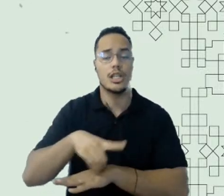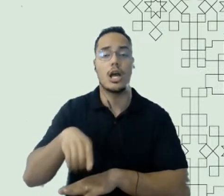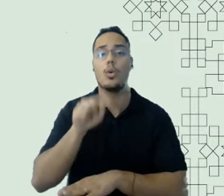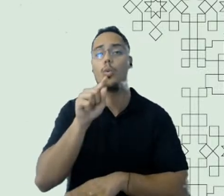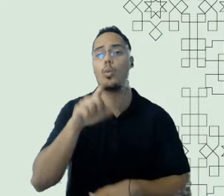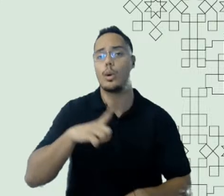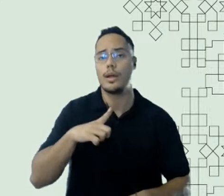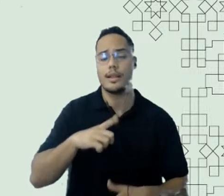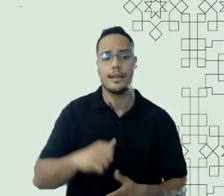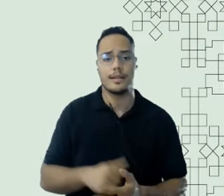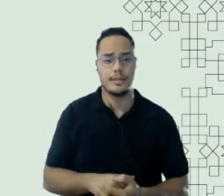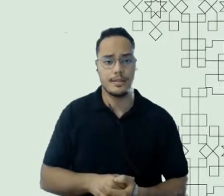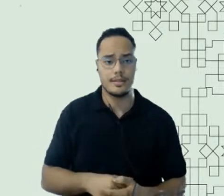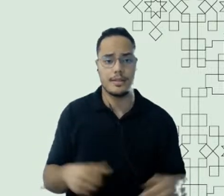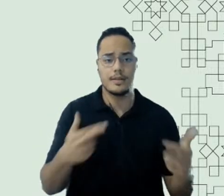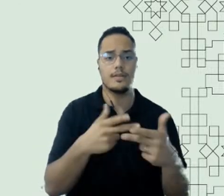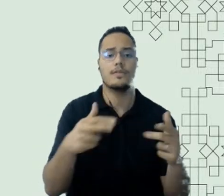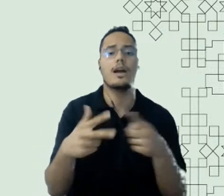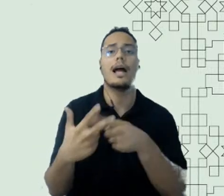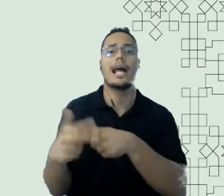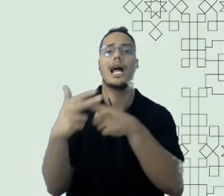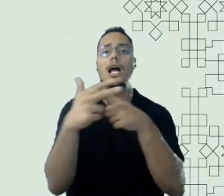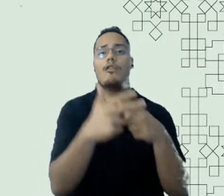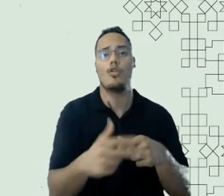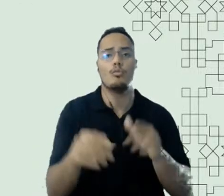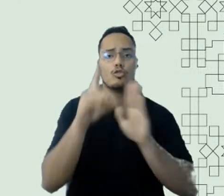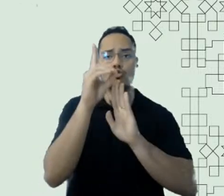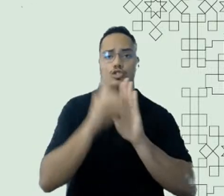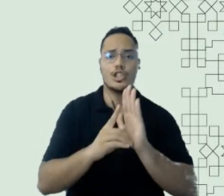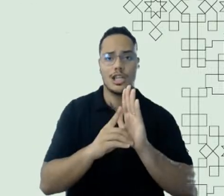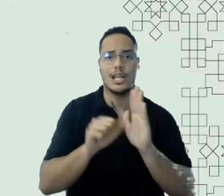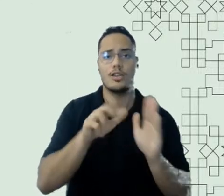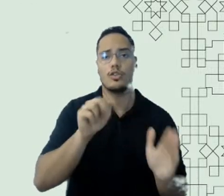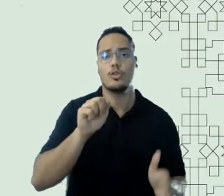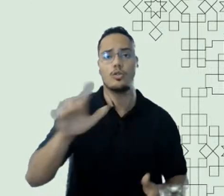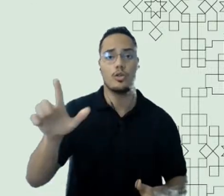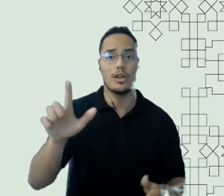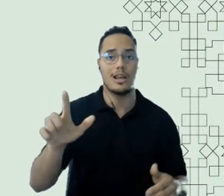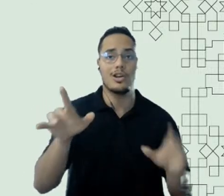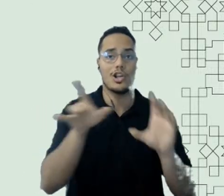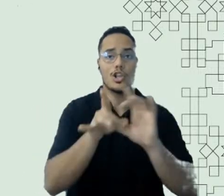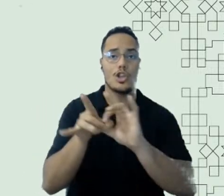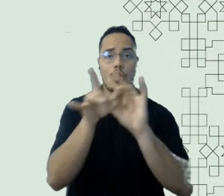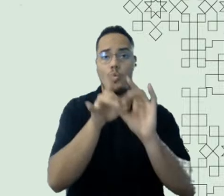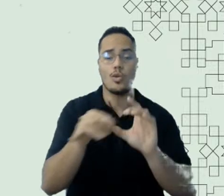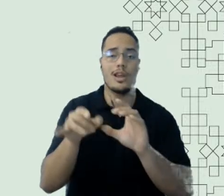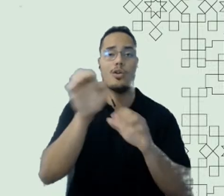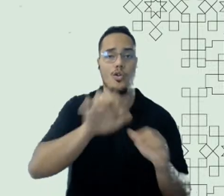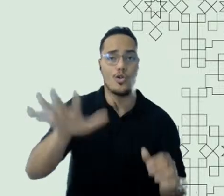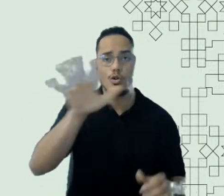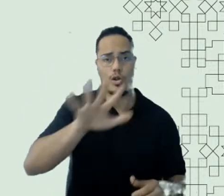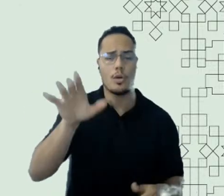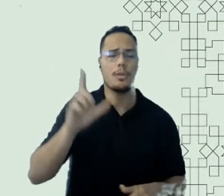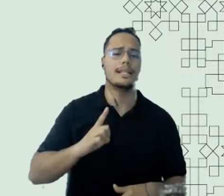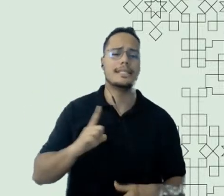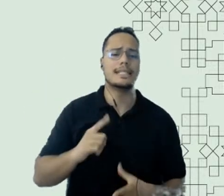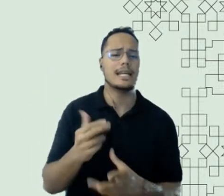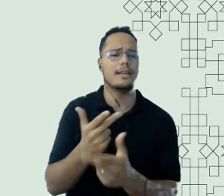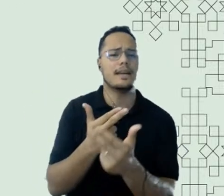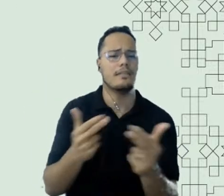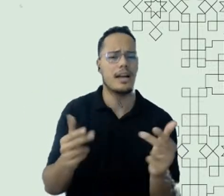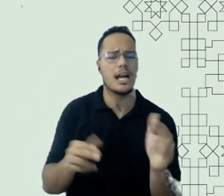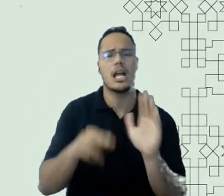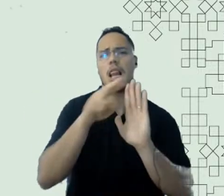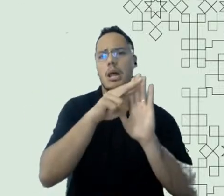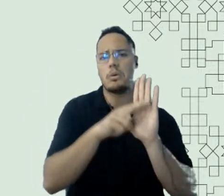it was constituted by several directives and regulations that started to really reform copyright at the EU